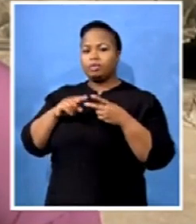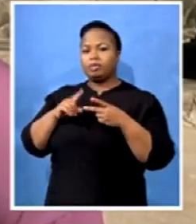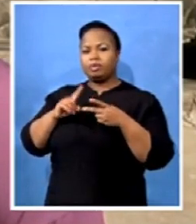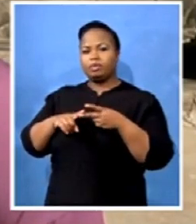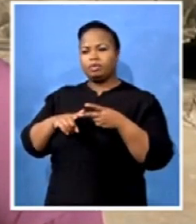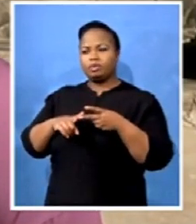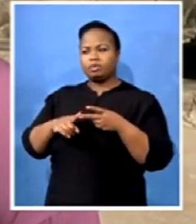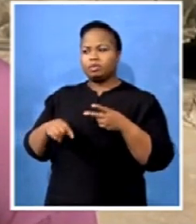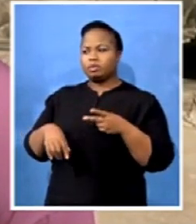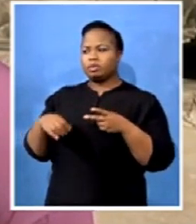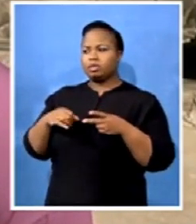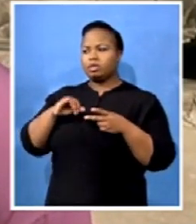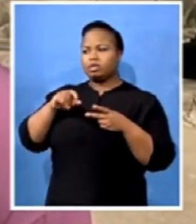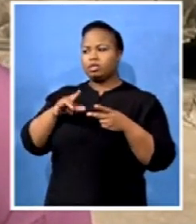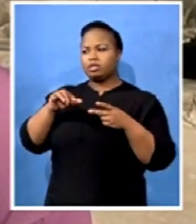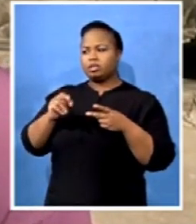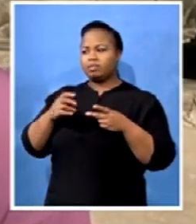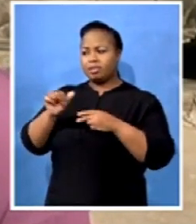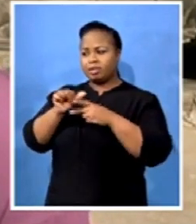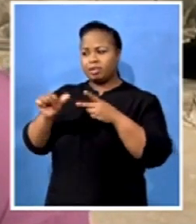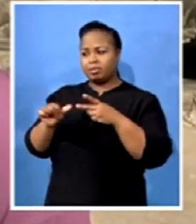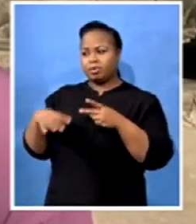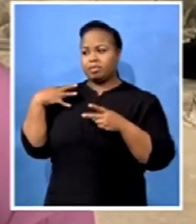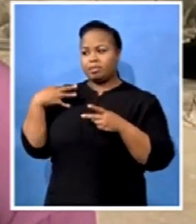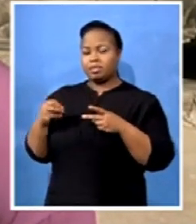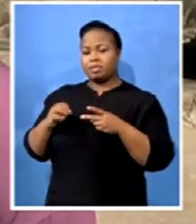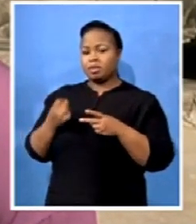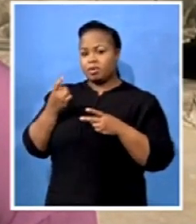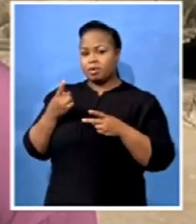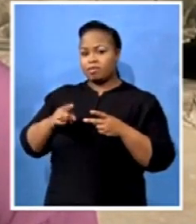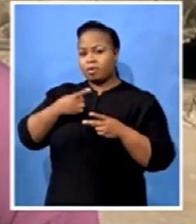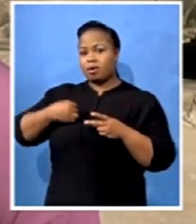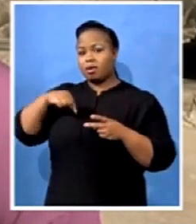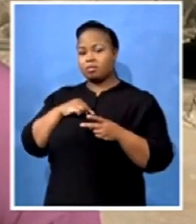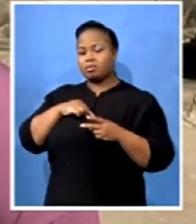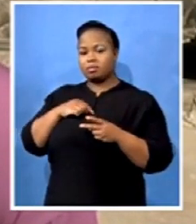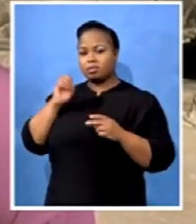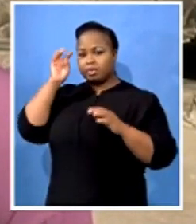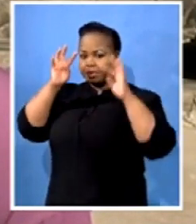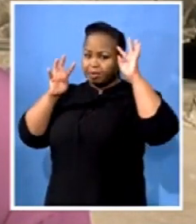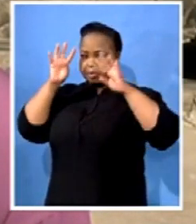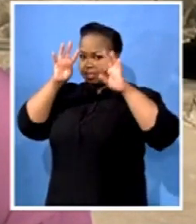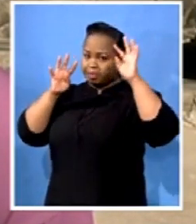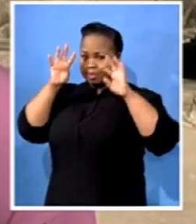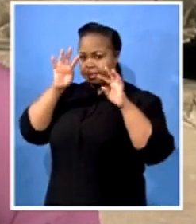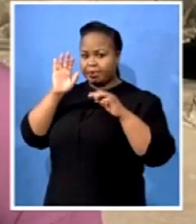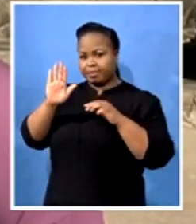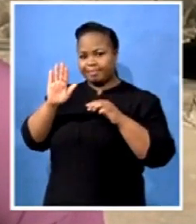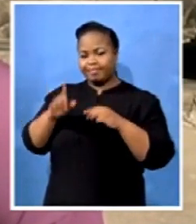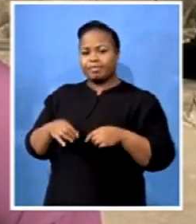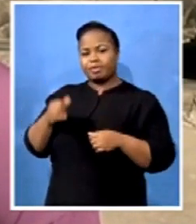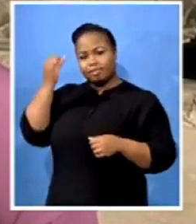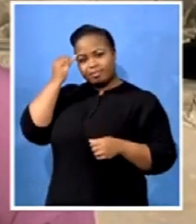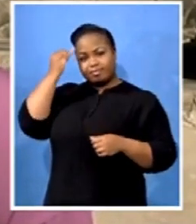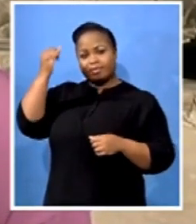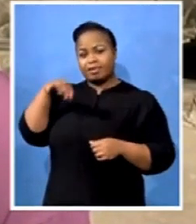One, for us, this is innovation. Innovation which our President keeps talking about, that